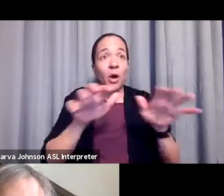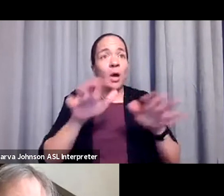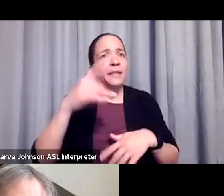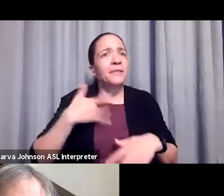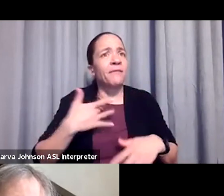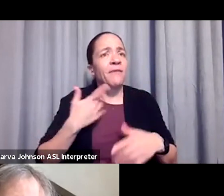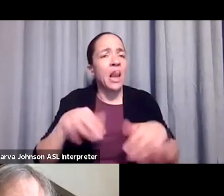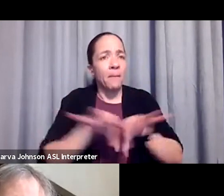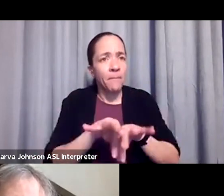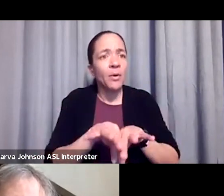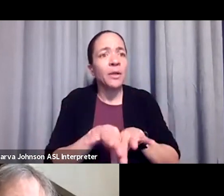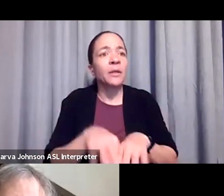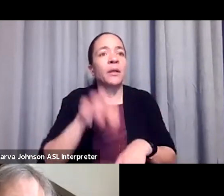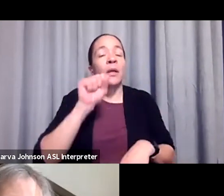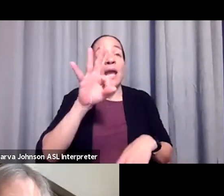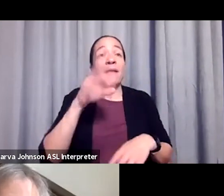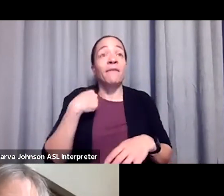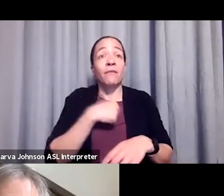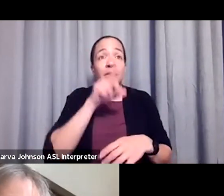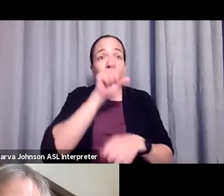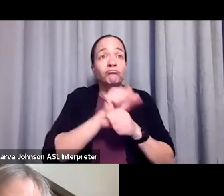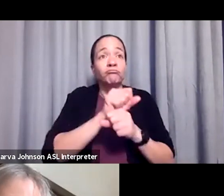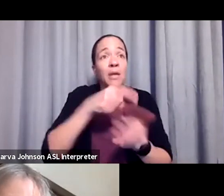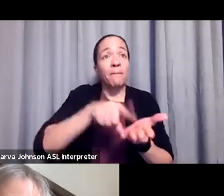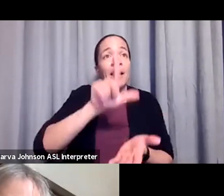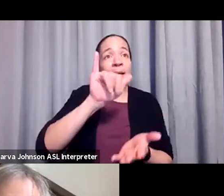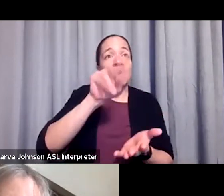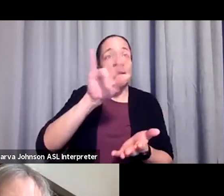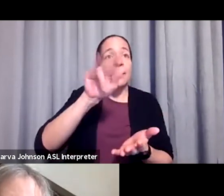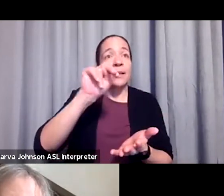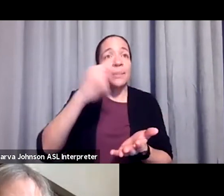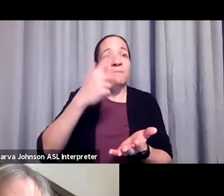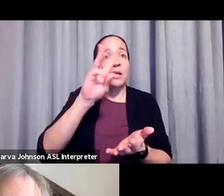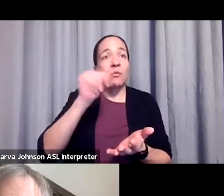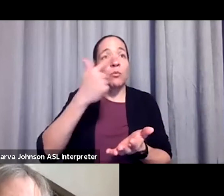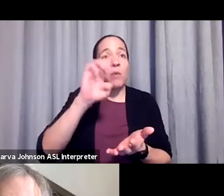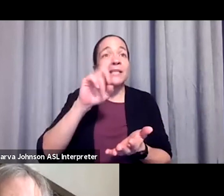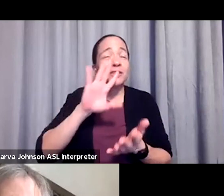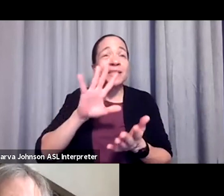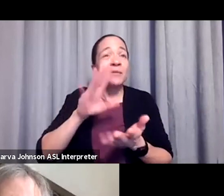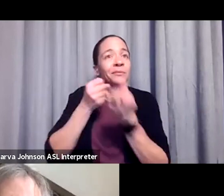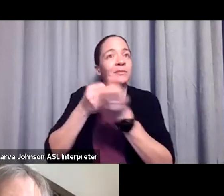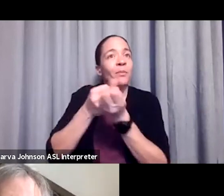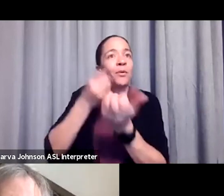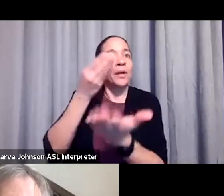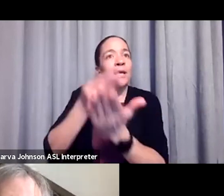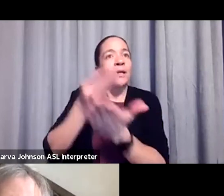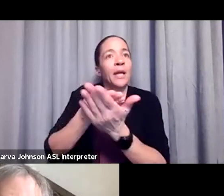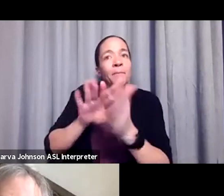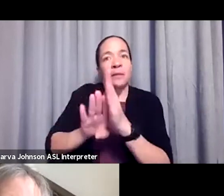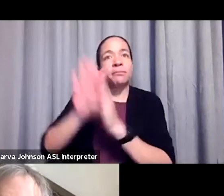there. And if we pay living wages, that's going to drive economic activity in our community, right? So they definitely work